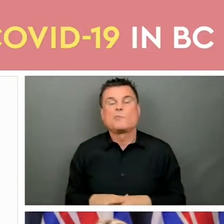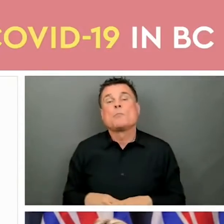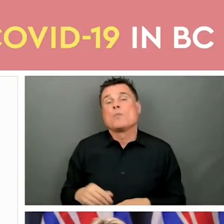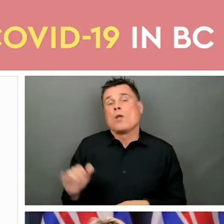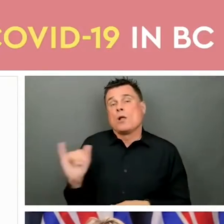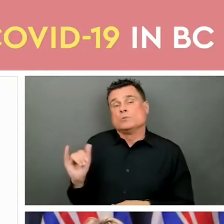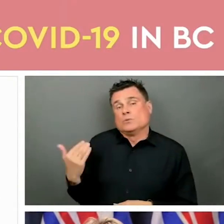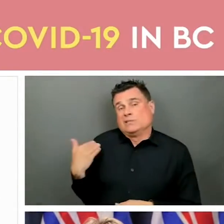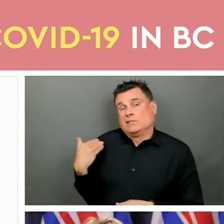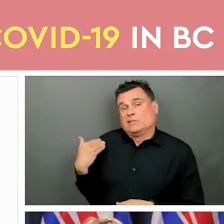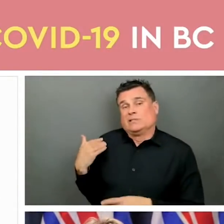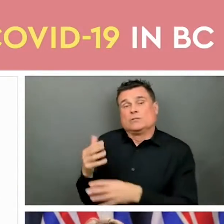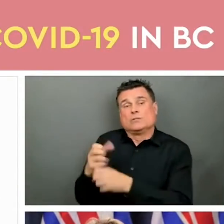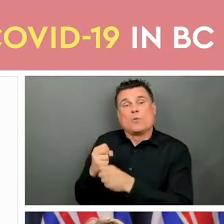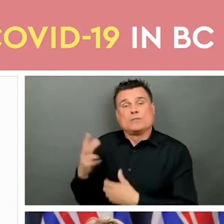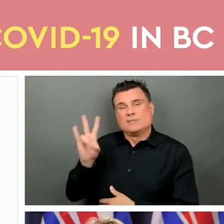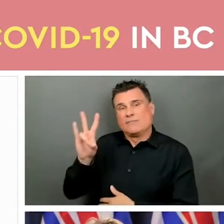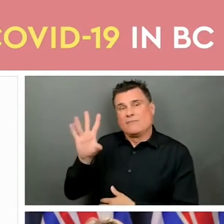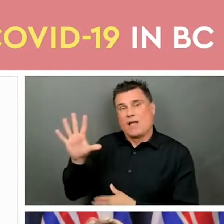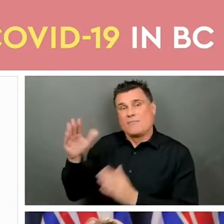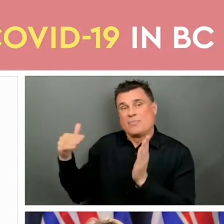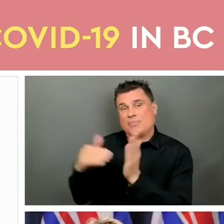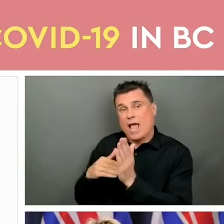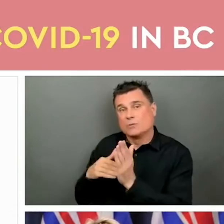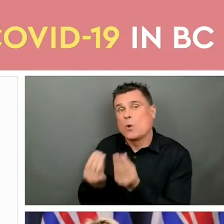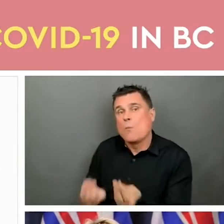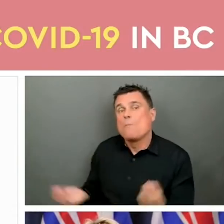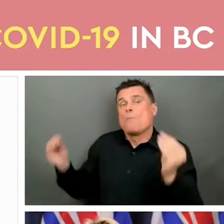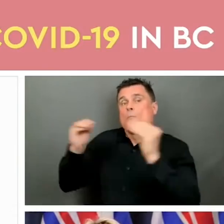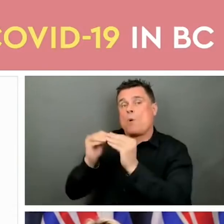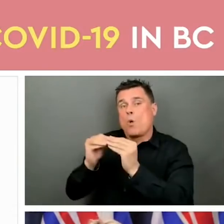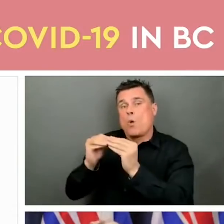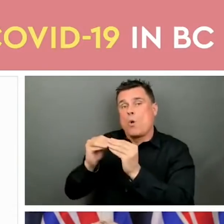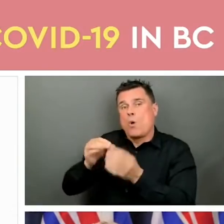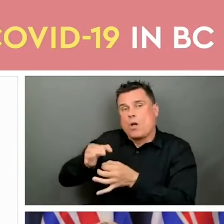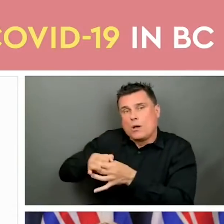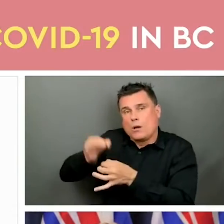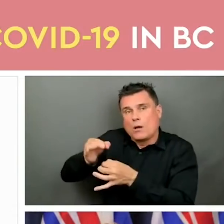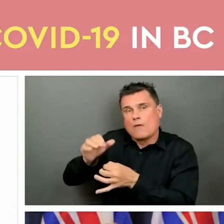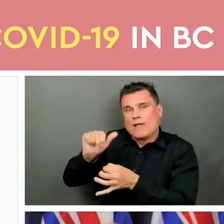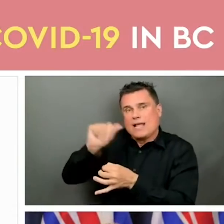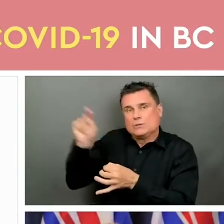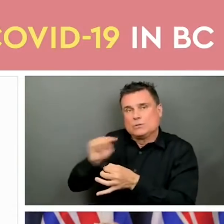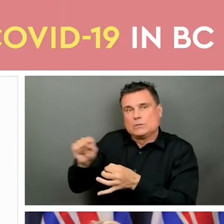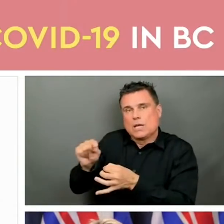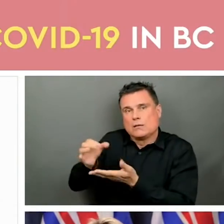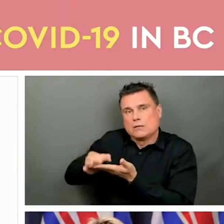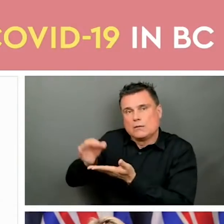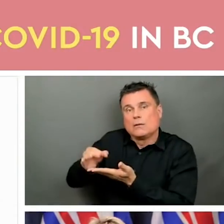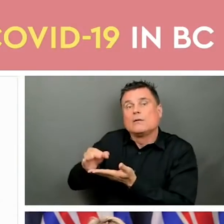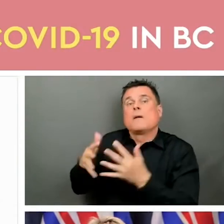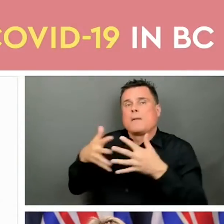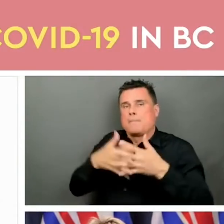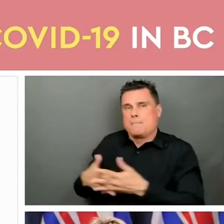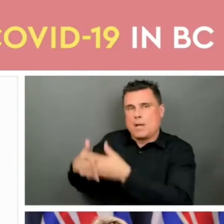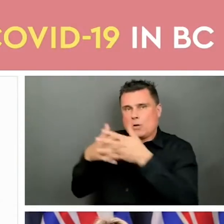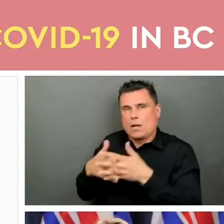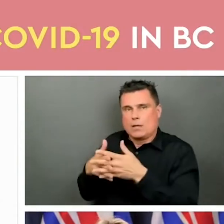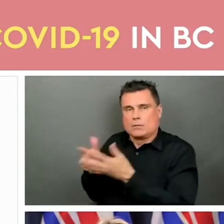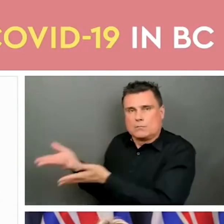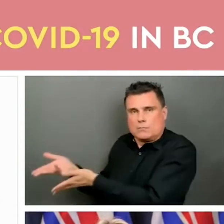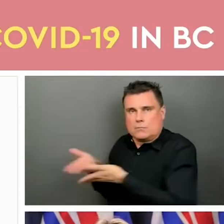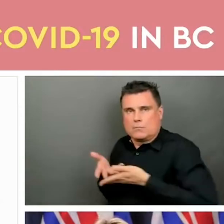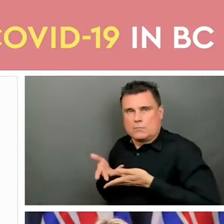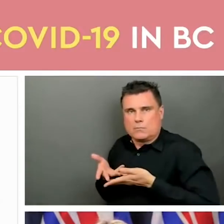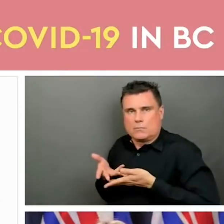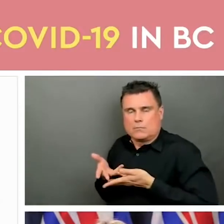States. That's providing us with another opportunity to advance our vaccination schedule. Over this past week, we have been working